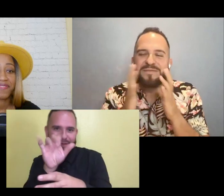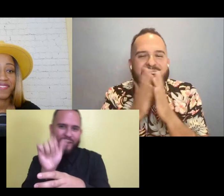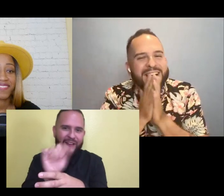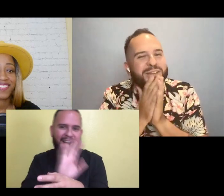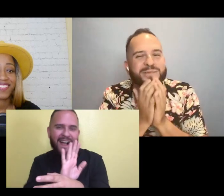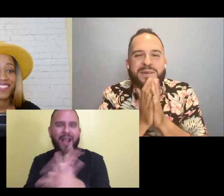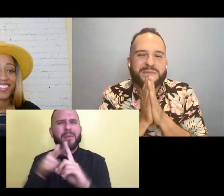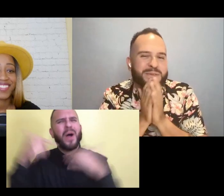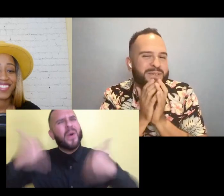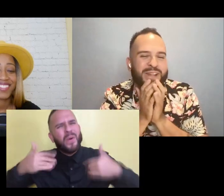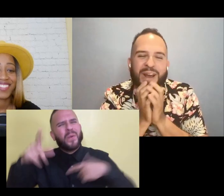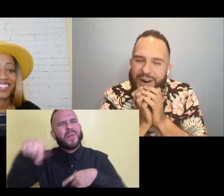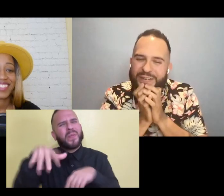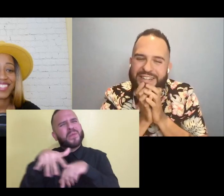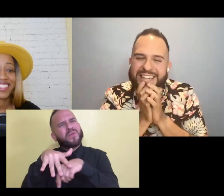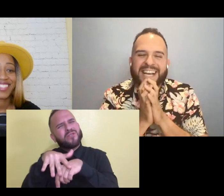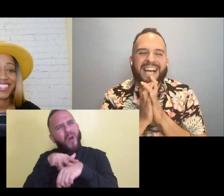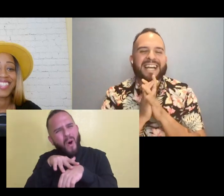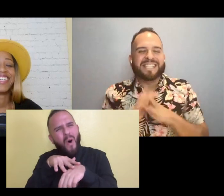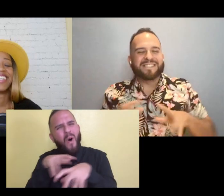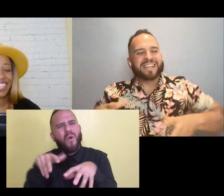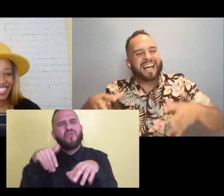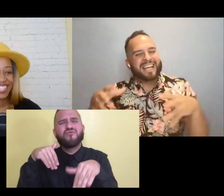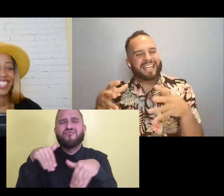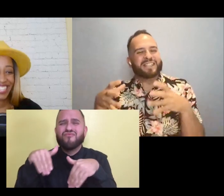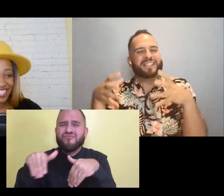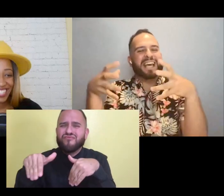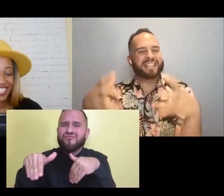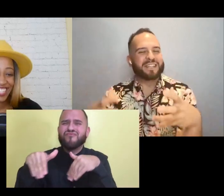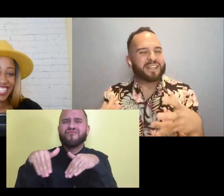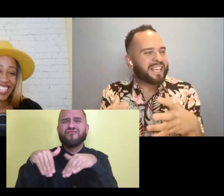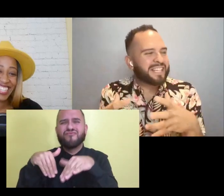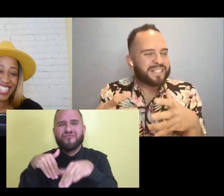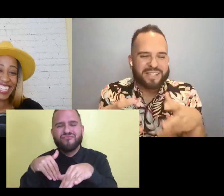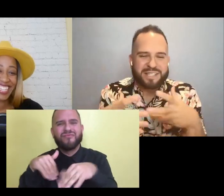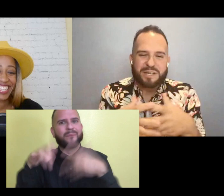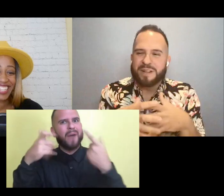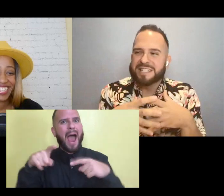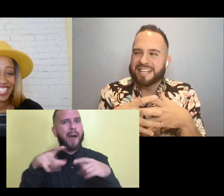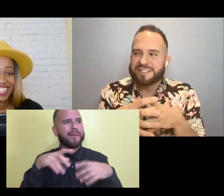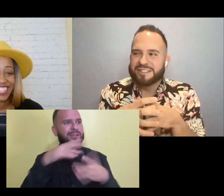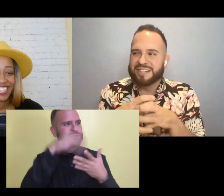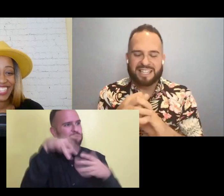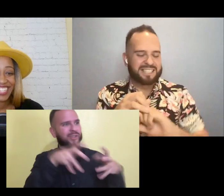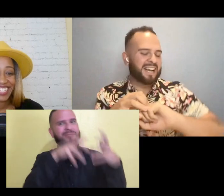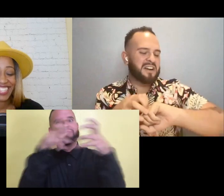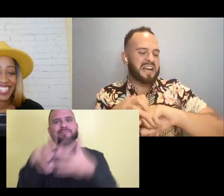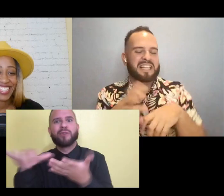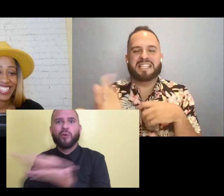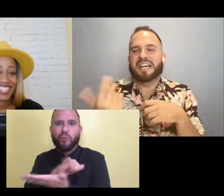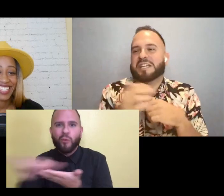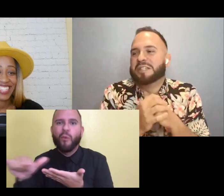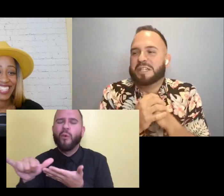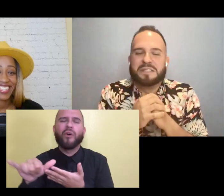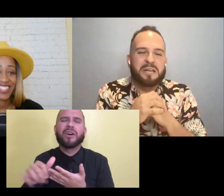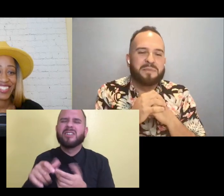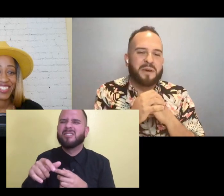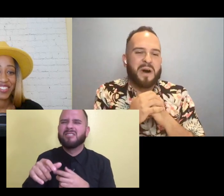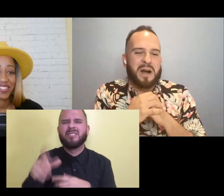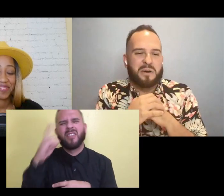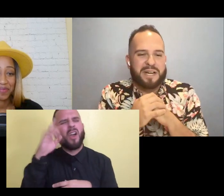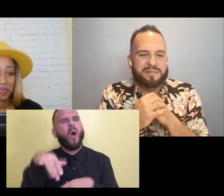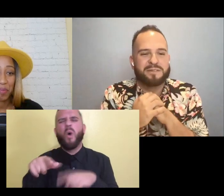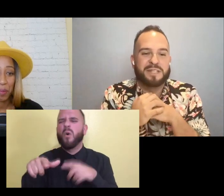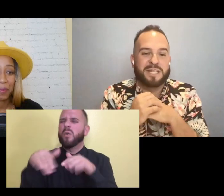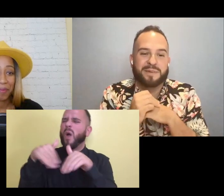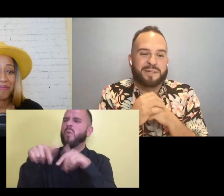but man, those people move slow. And I just feel like you take students to a place like New York and it's like, okay, that's like a, 10-minute